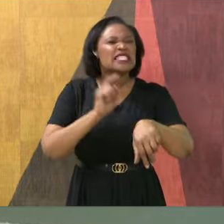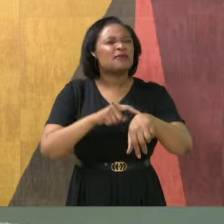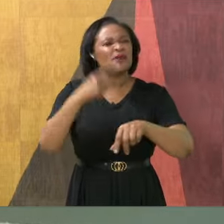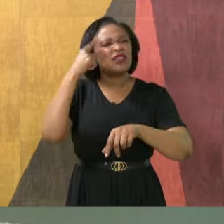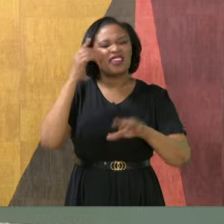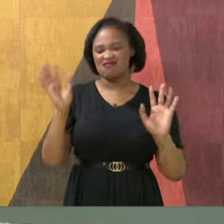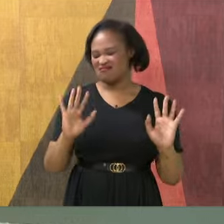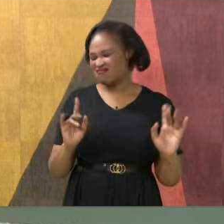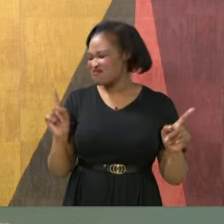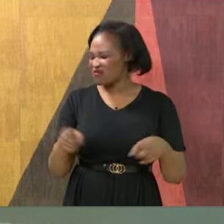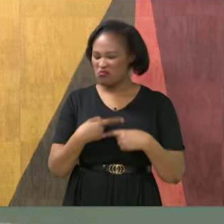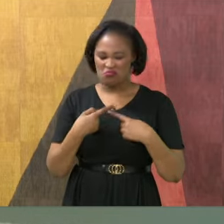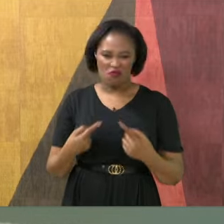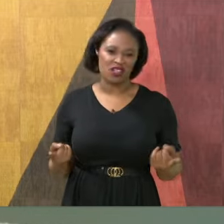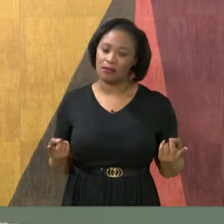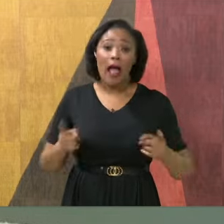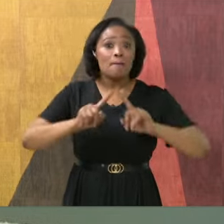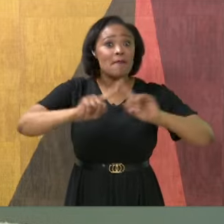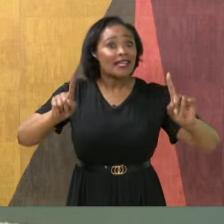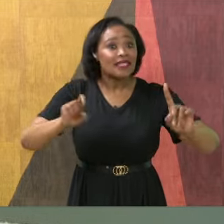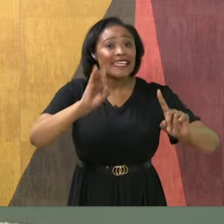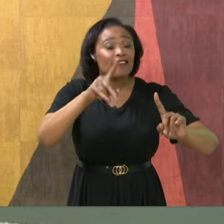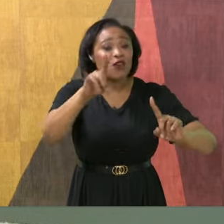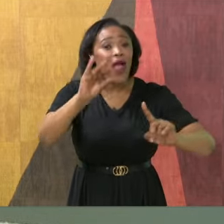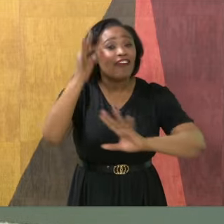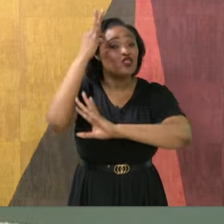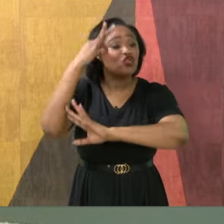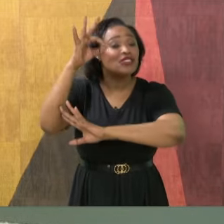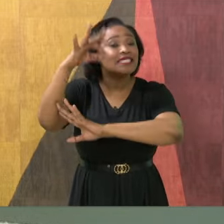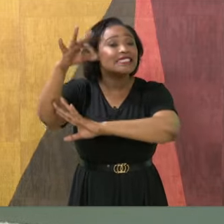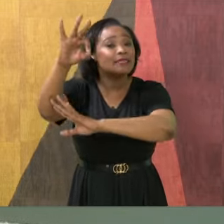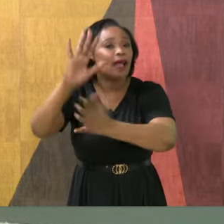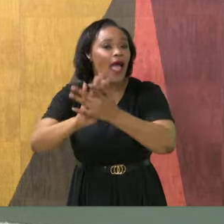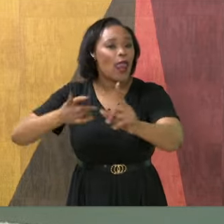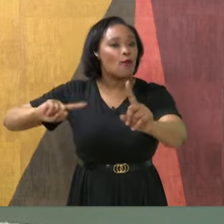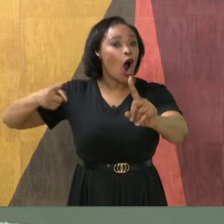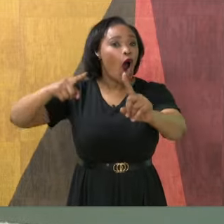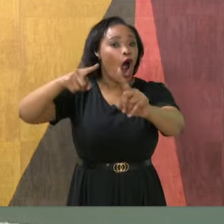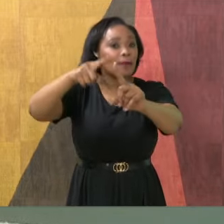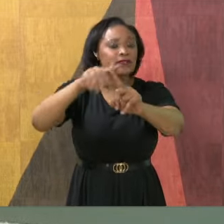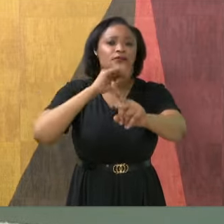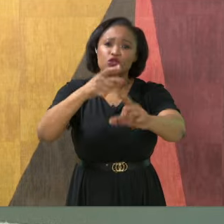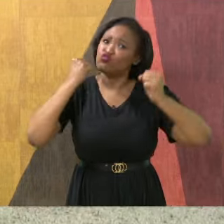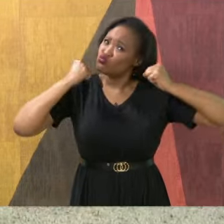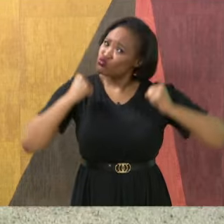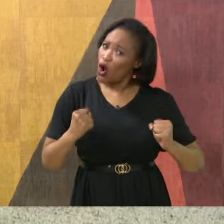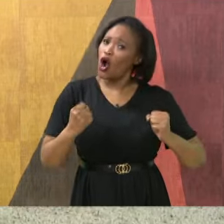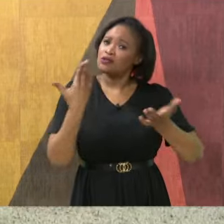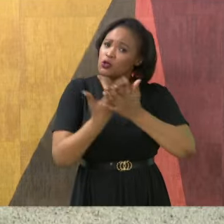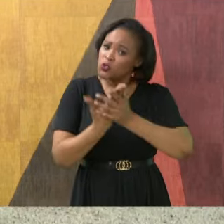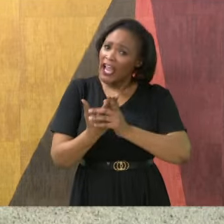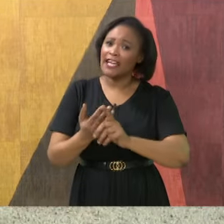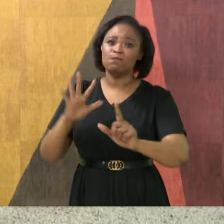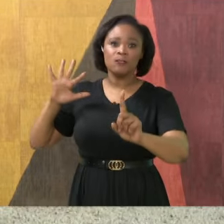possible. If you have a purpose and a dream, it's there for a reason. Yes. And you are strong enough to go after that